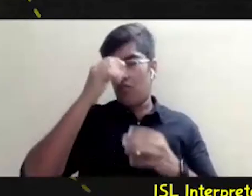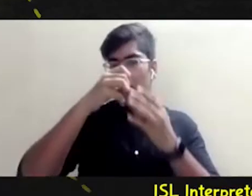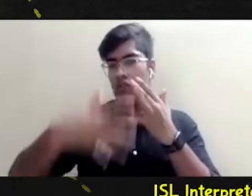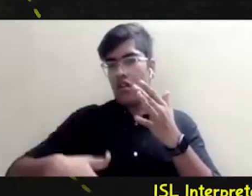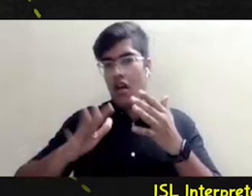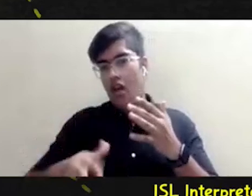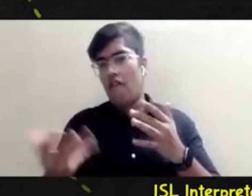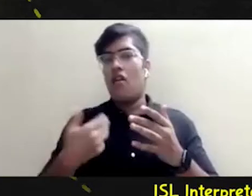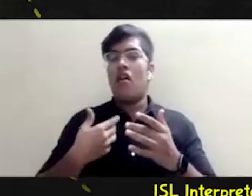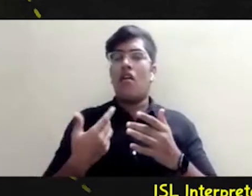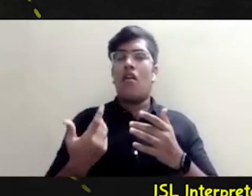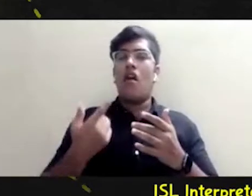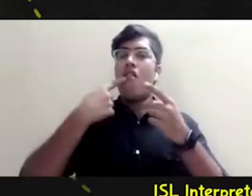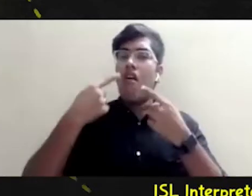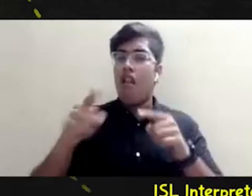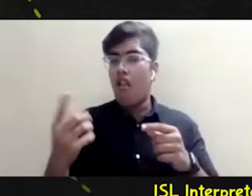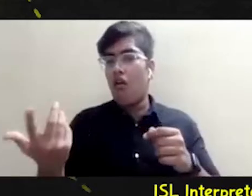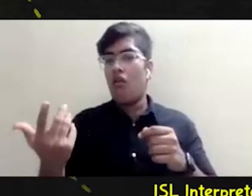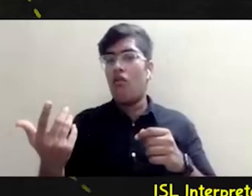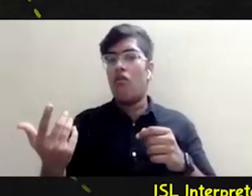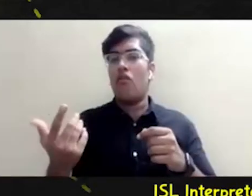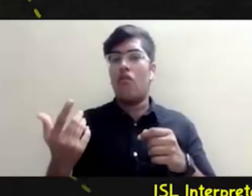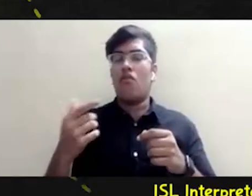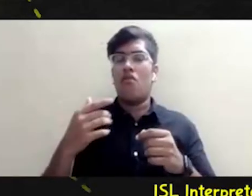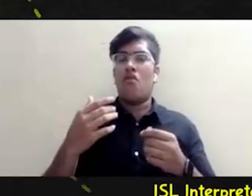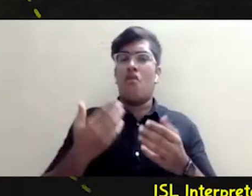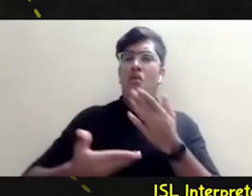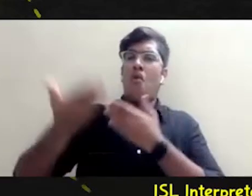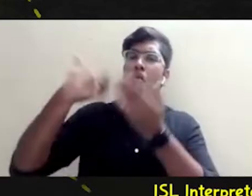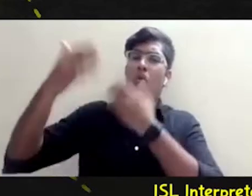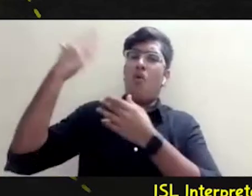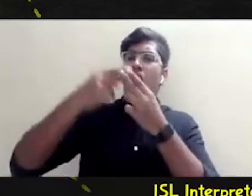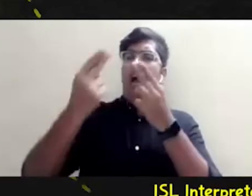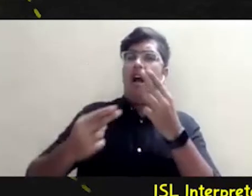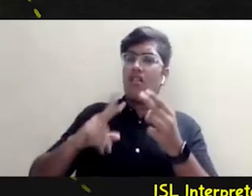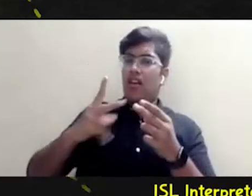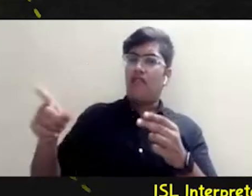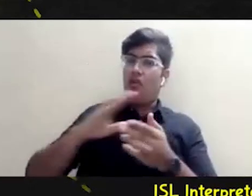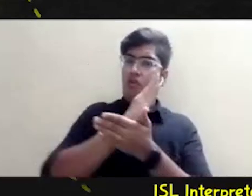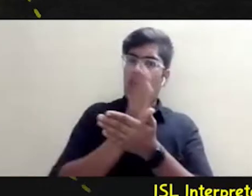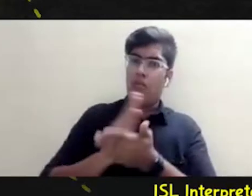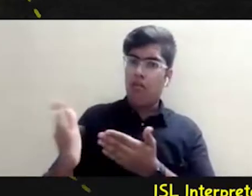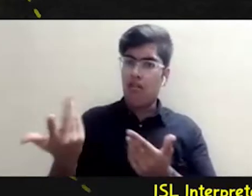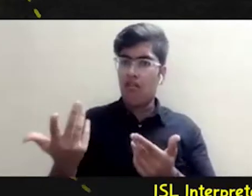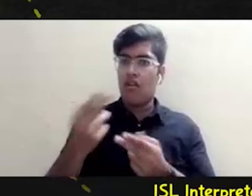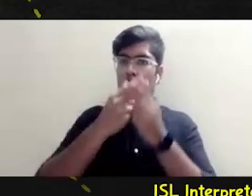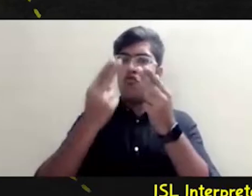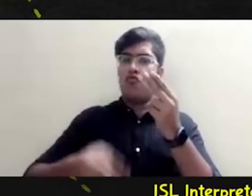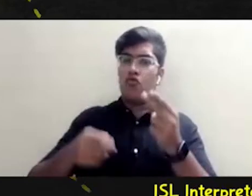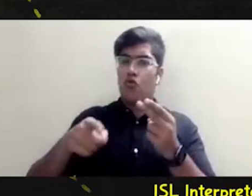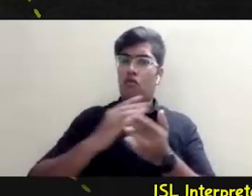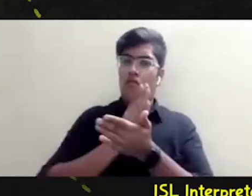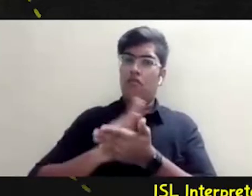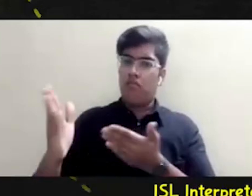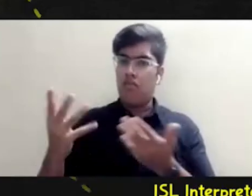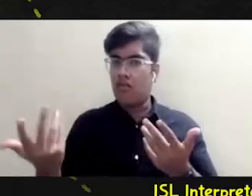about, are we allowing the erasure of so many art forms and so many storytelling forms also to take a hit? Artists